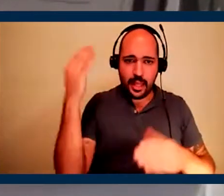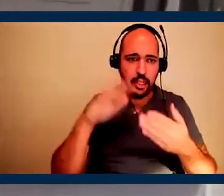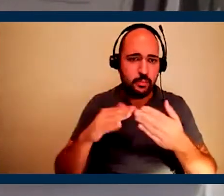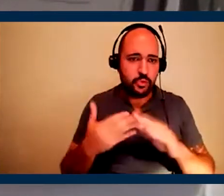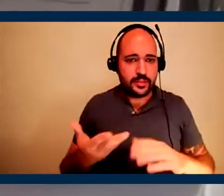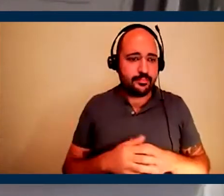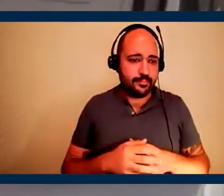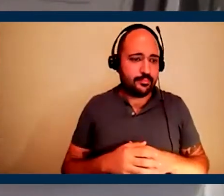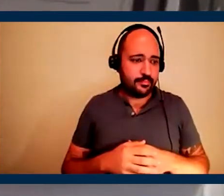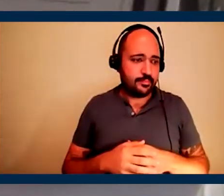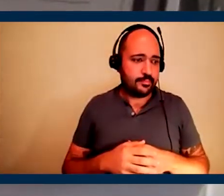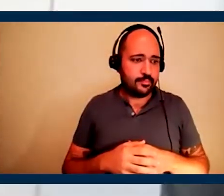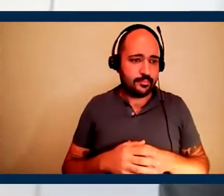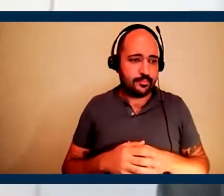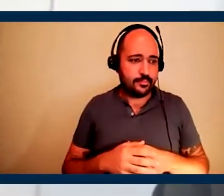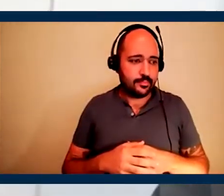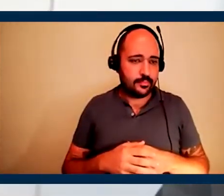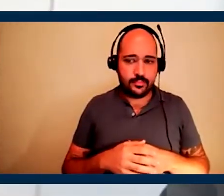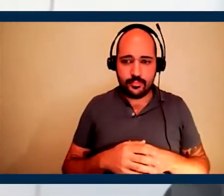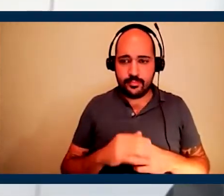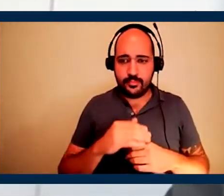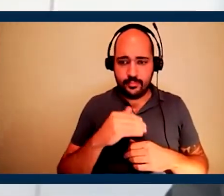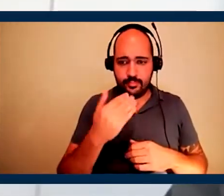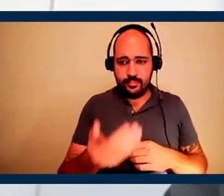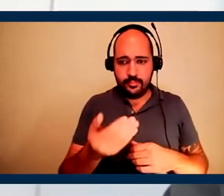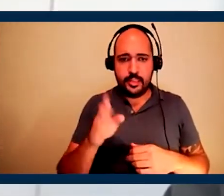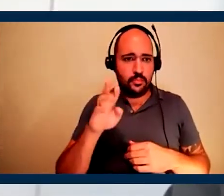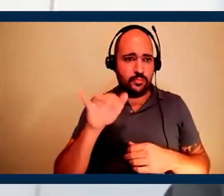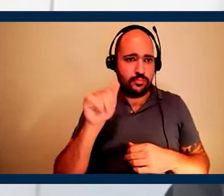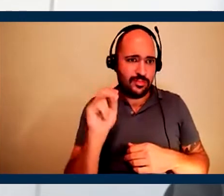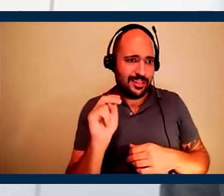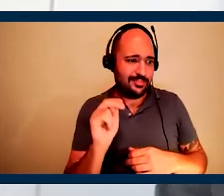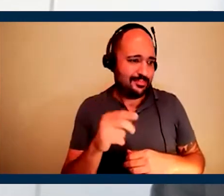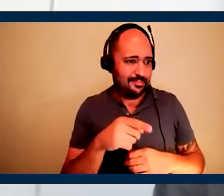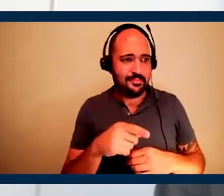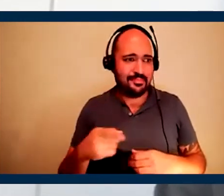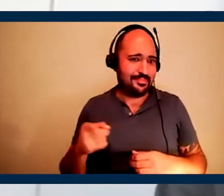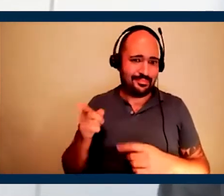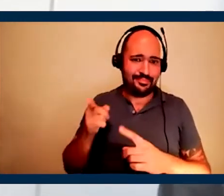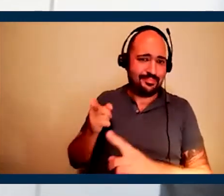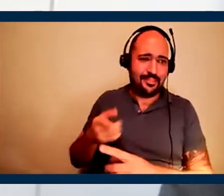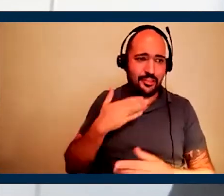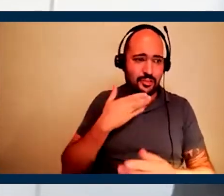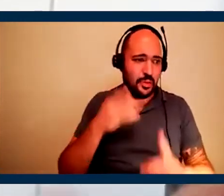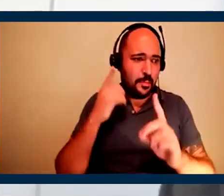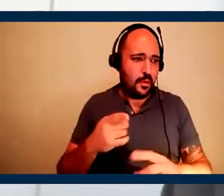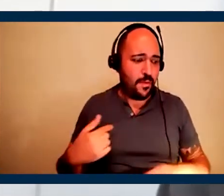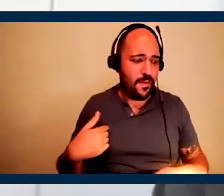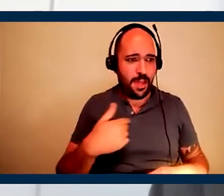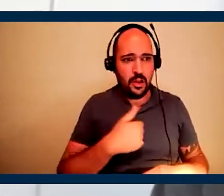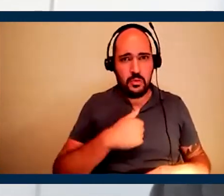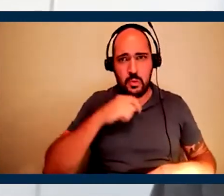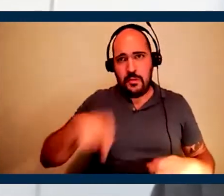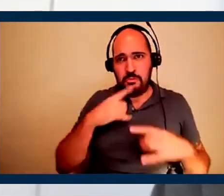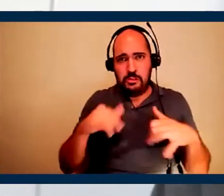thoughts? Yeah, no, I think Ms. Brown makes a tremendous point, right? We are not required to be a greater monolith than